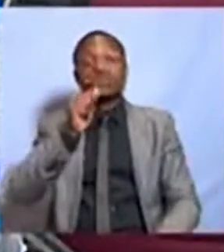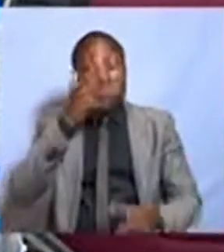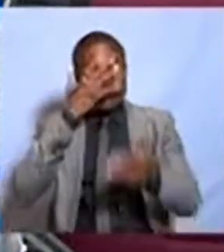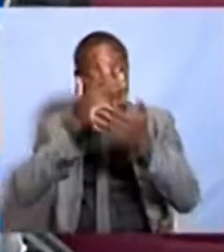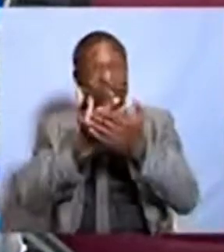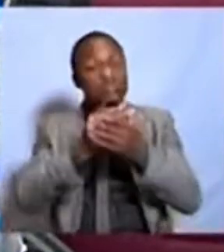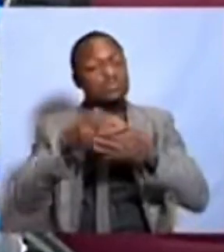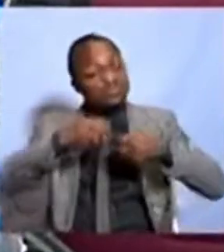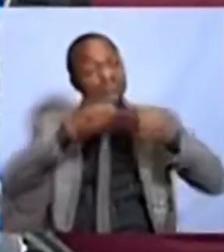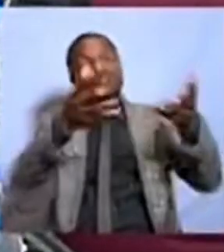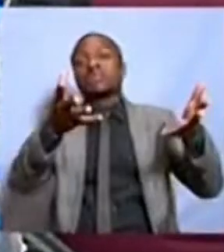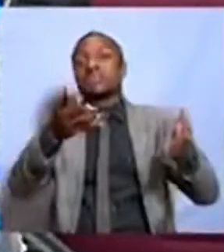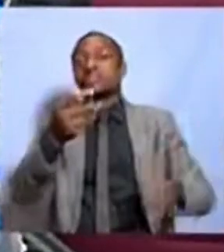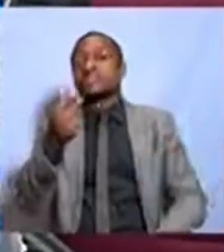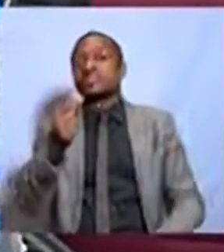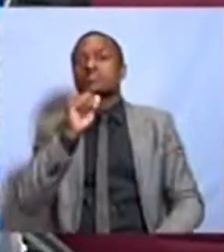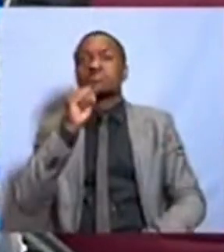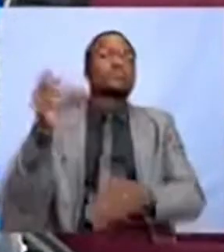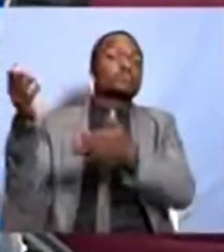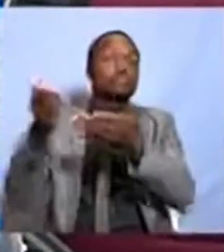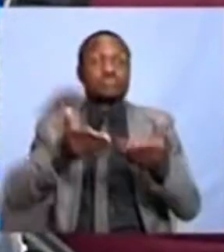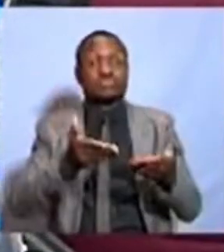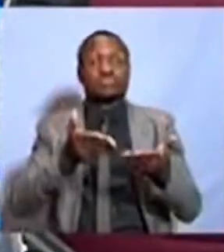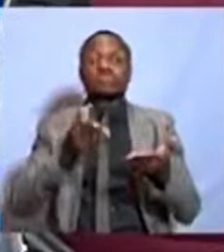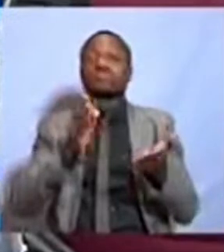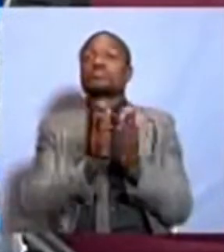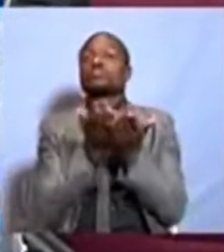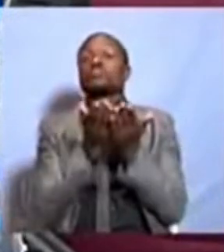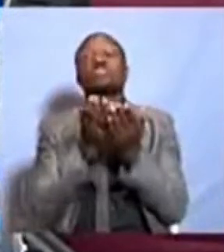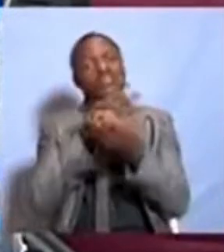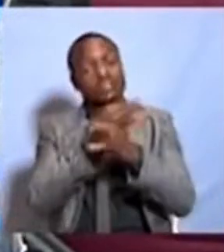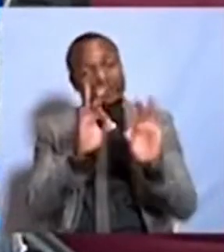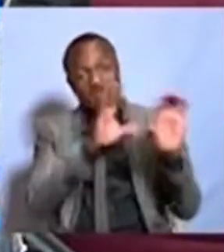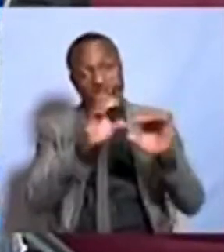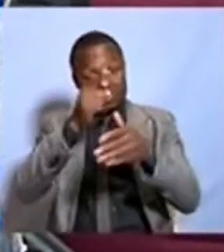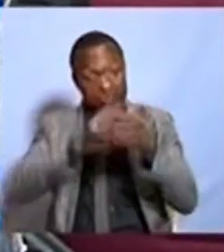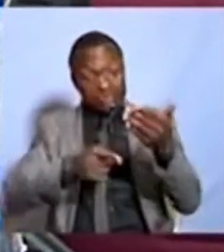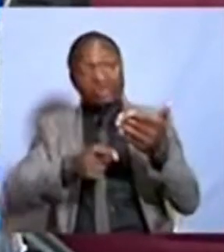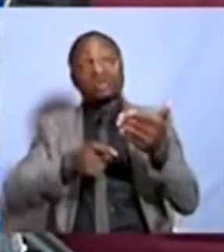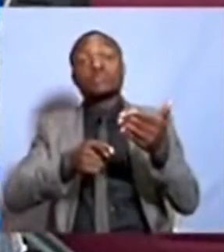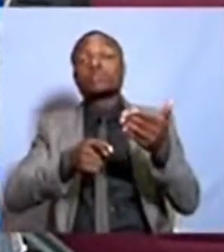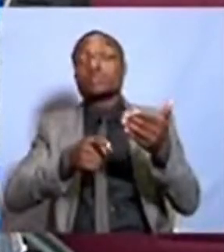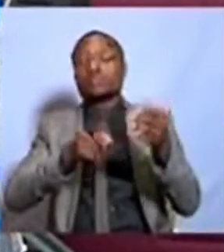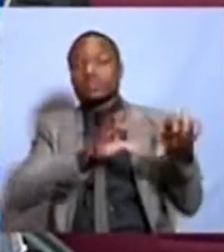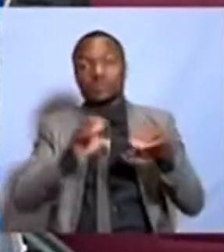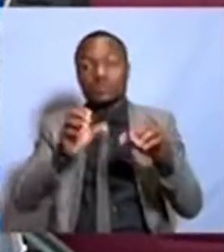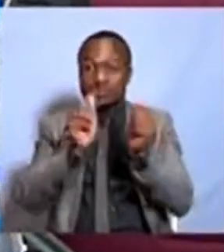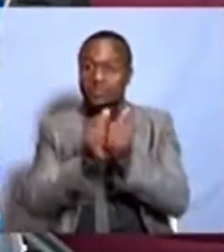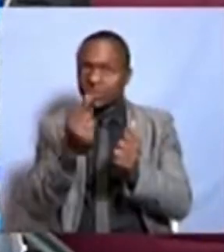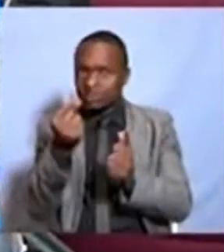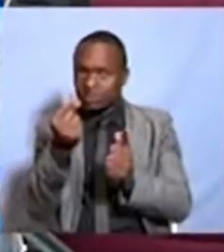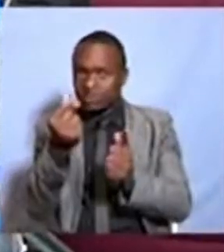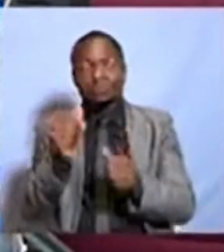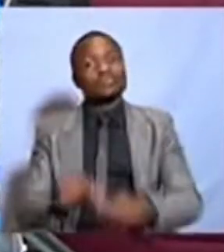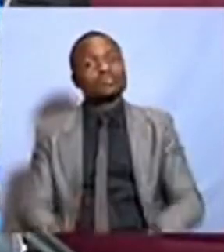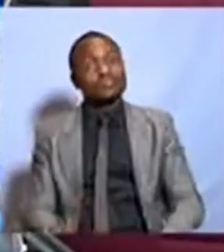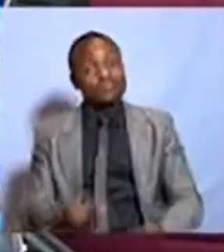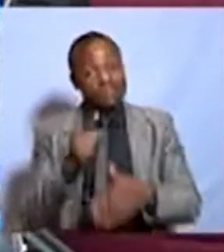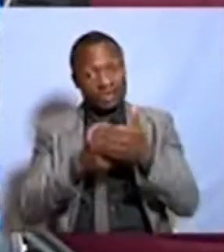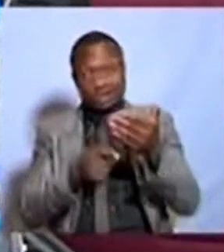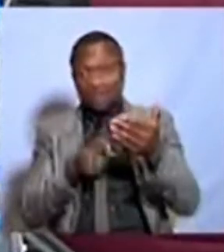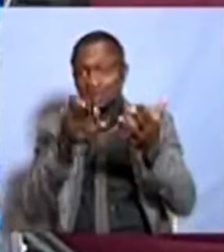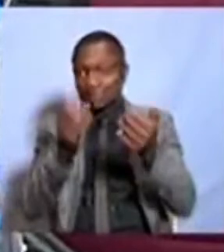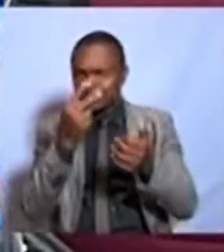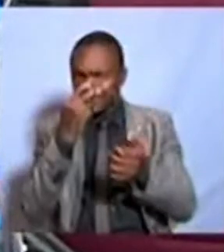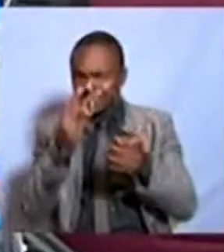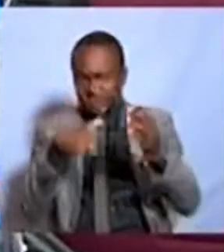arrested for they won't bring them to book for that. They are at liberty to do whatever they want to do with their money, which goes back to our legislation. What do we want to